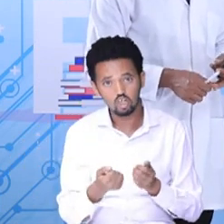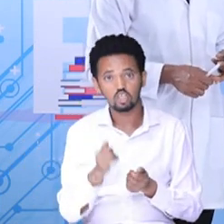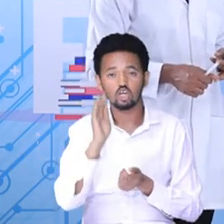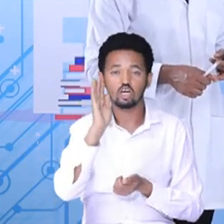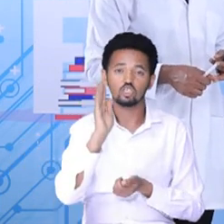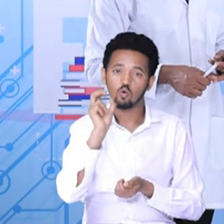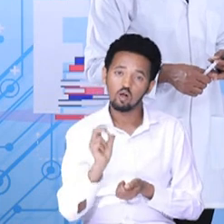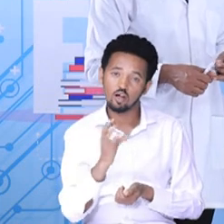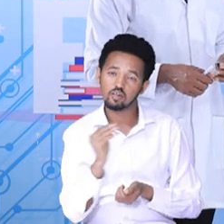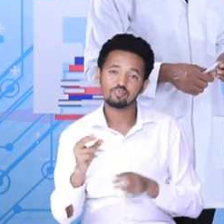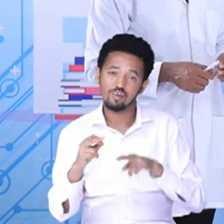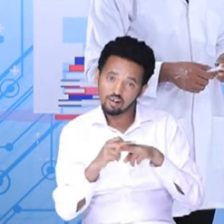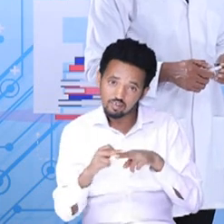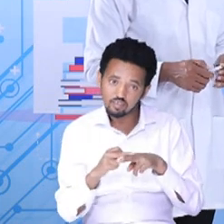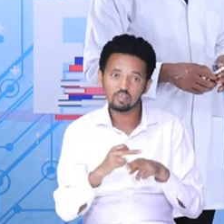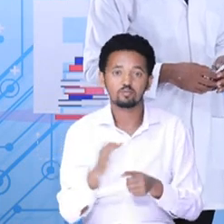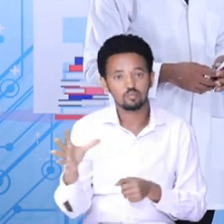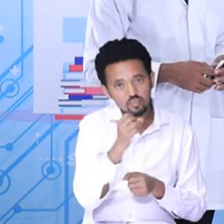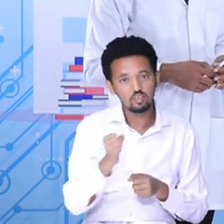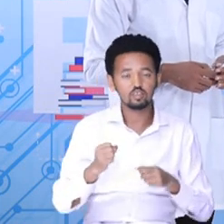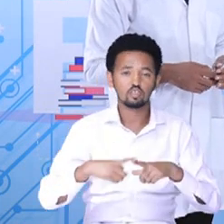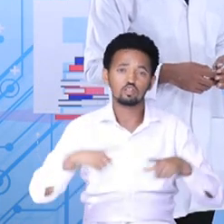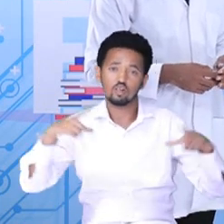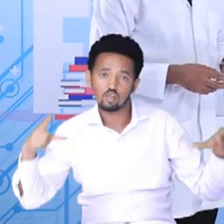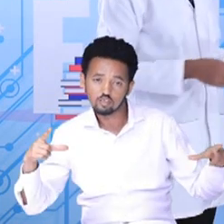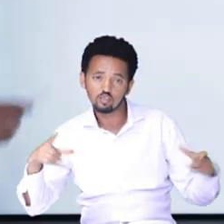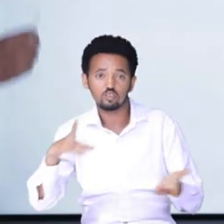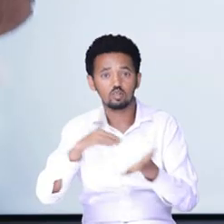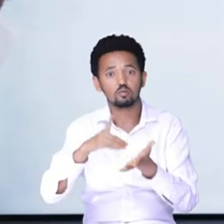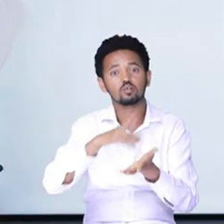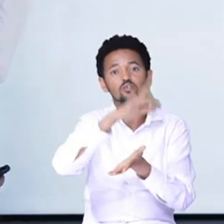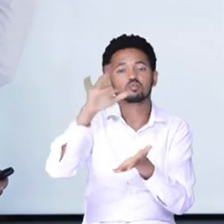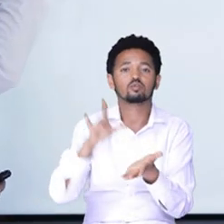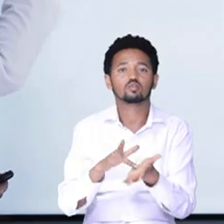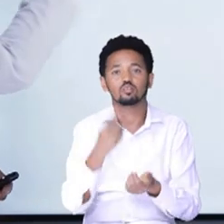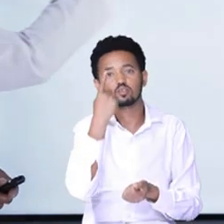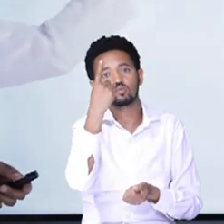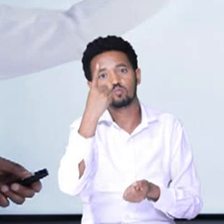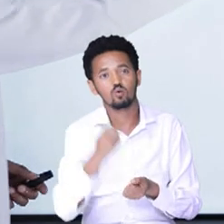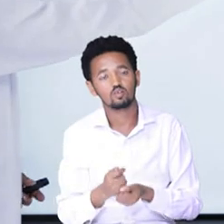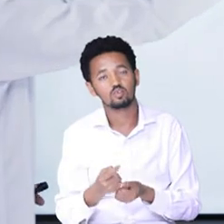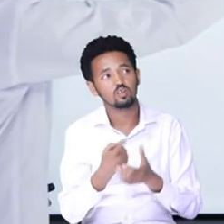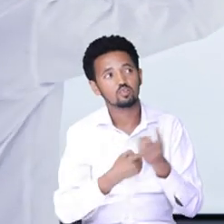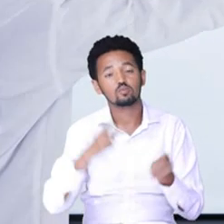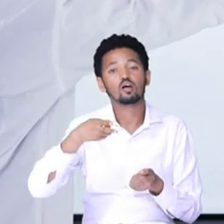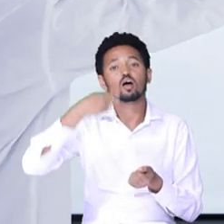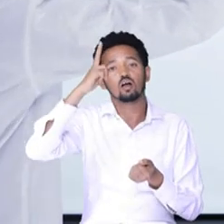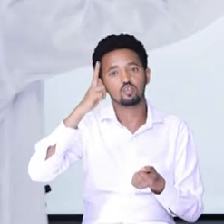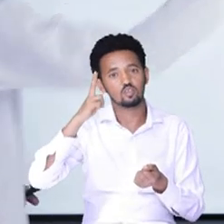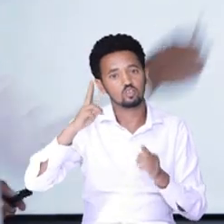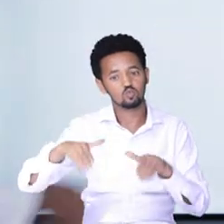and Hararge are taken as the largest urban centers? One, relatively high concentration